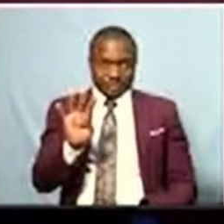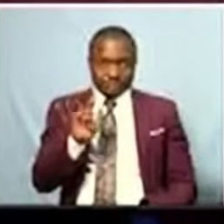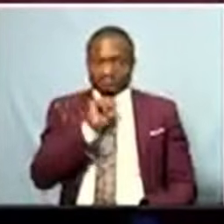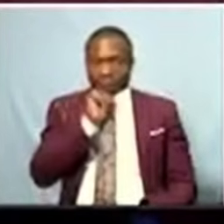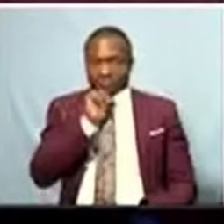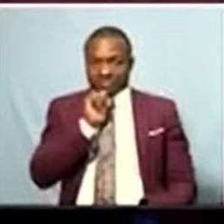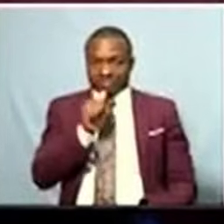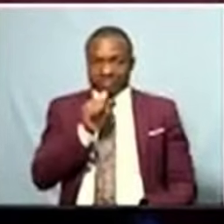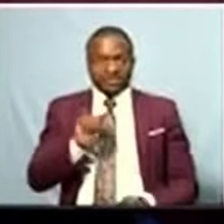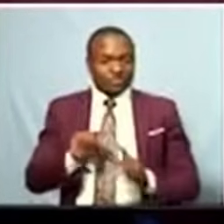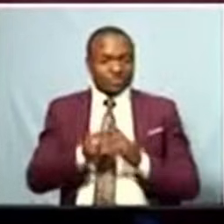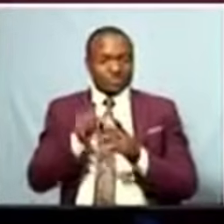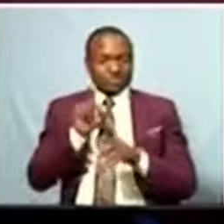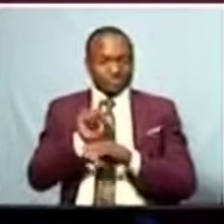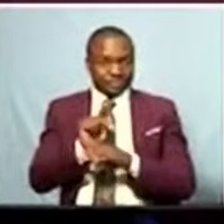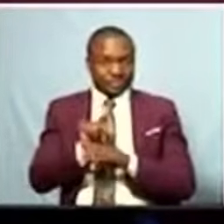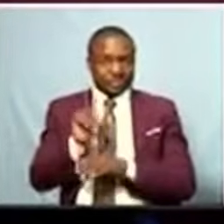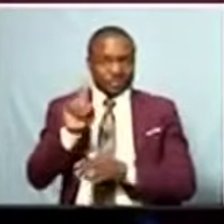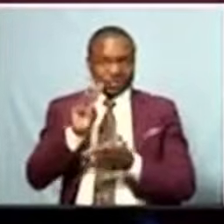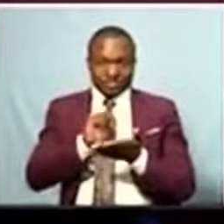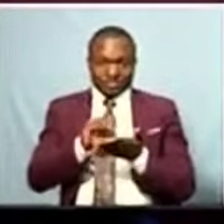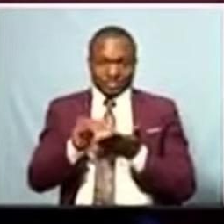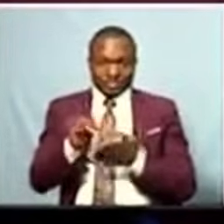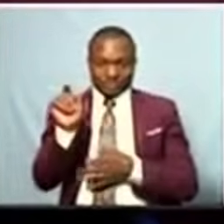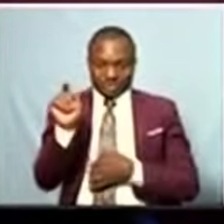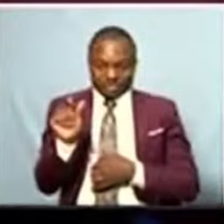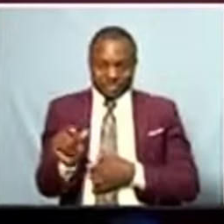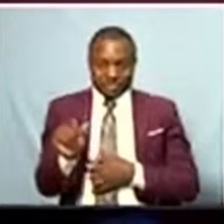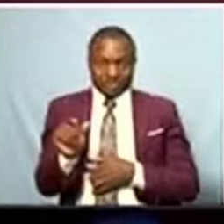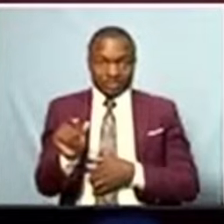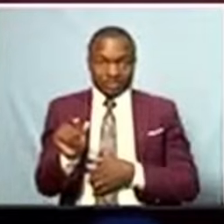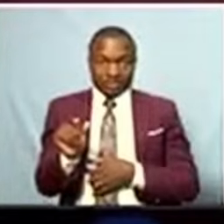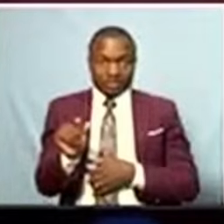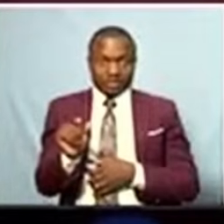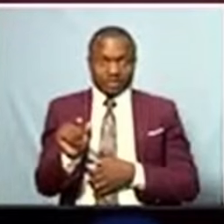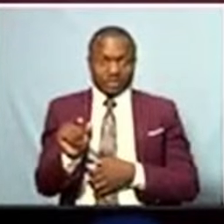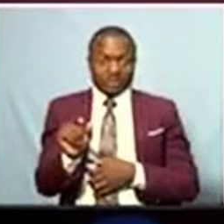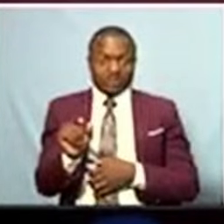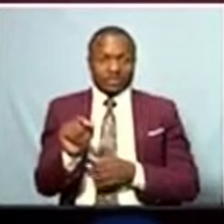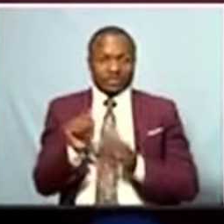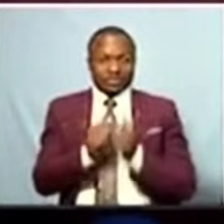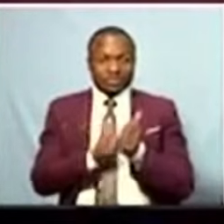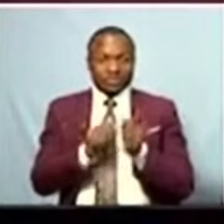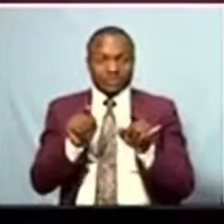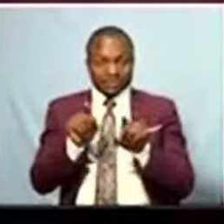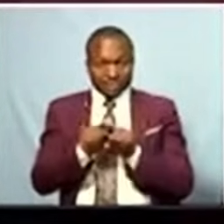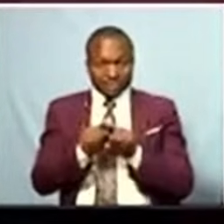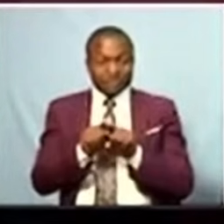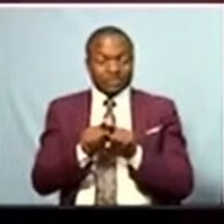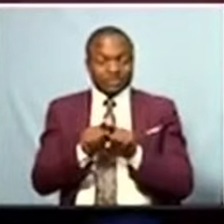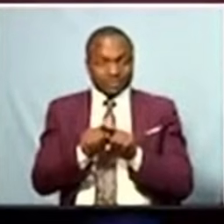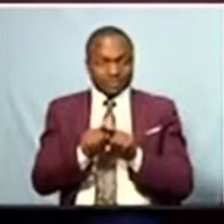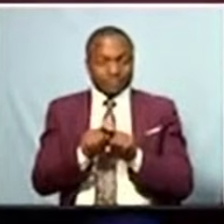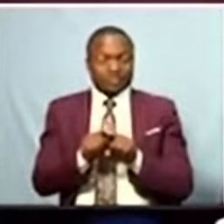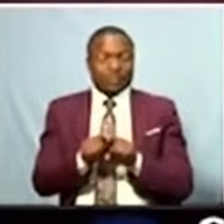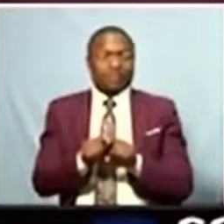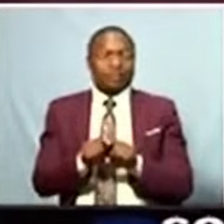uncommenced projects was 1 million each. To lend credit to the same, I wish to say that.